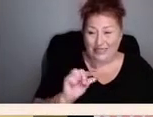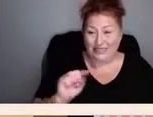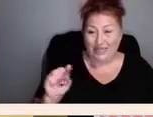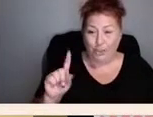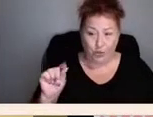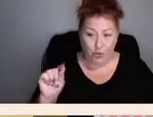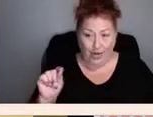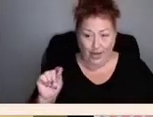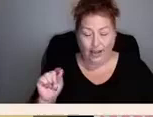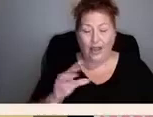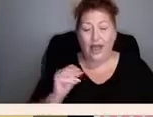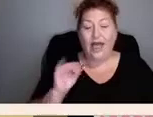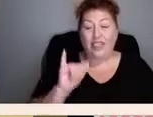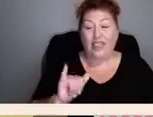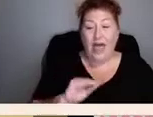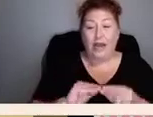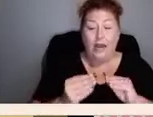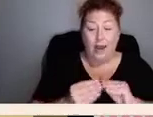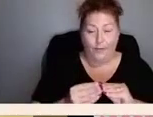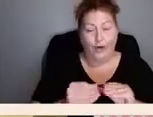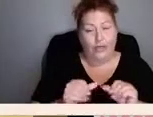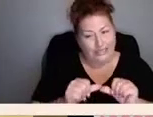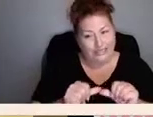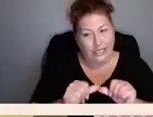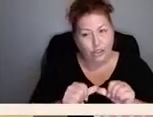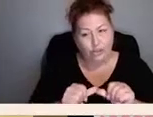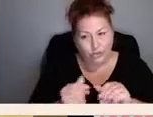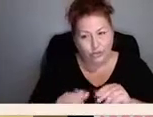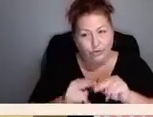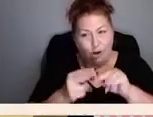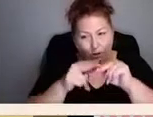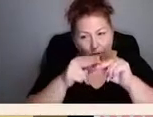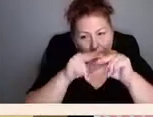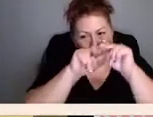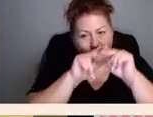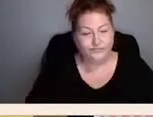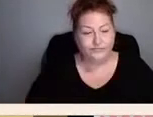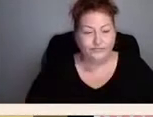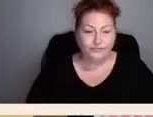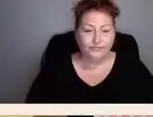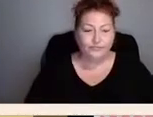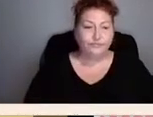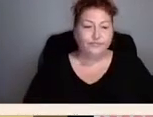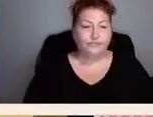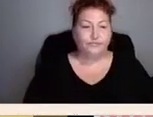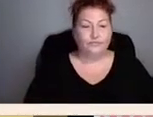2019-20, and that number continues to grow.